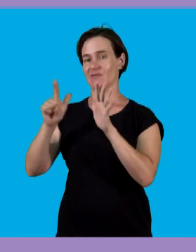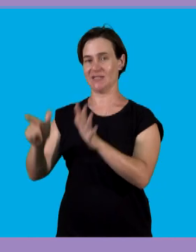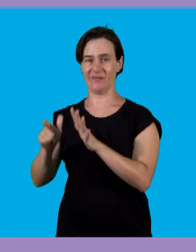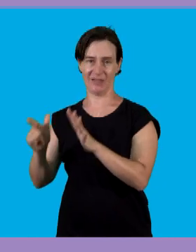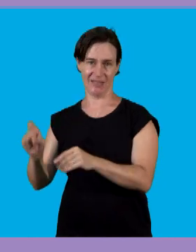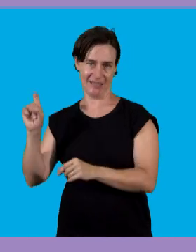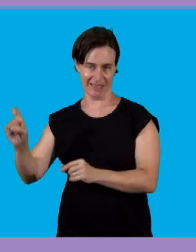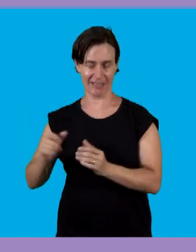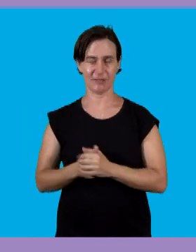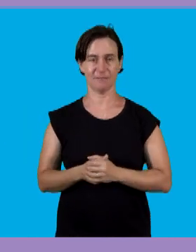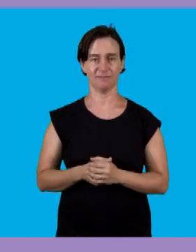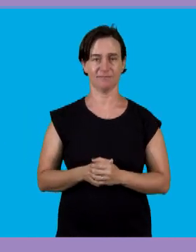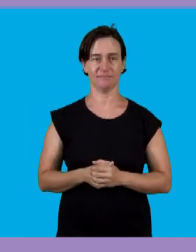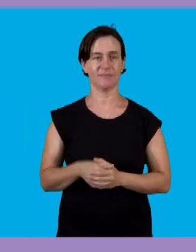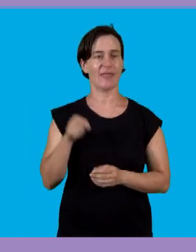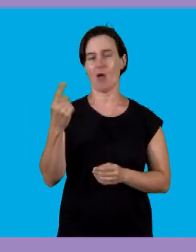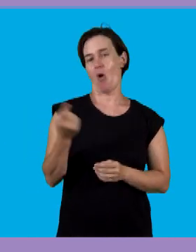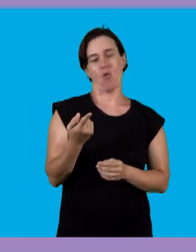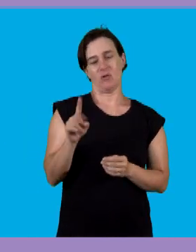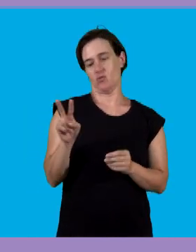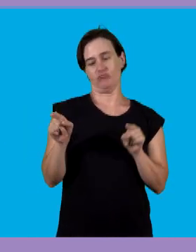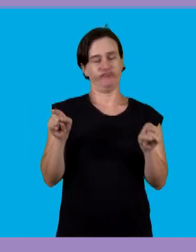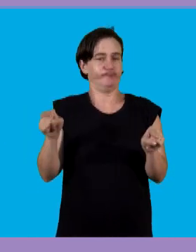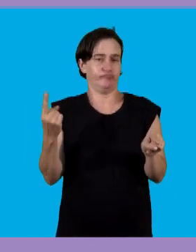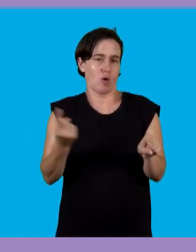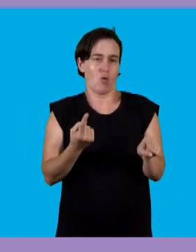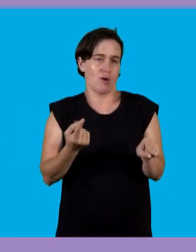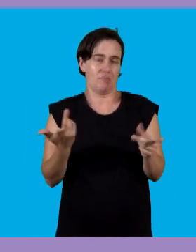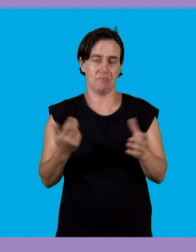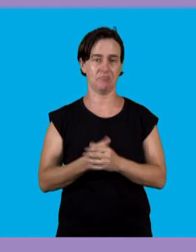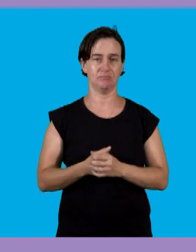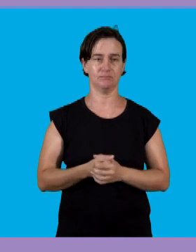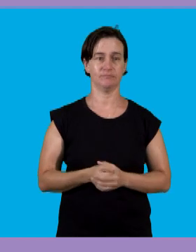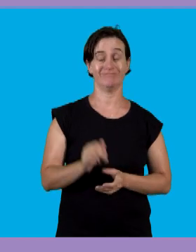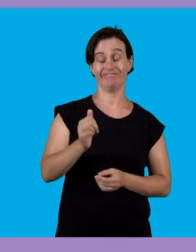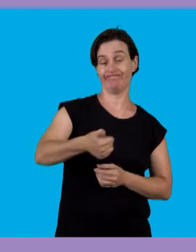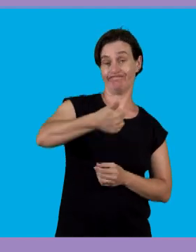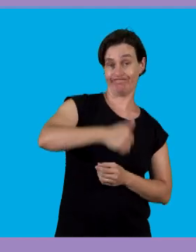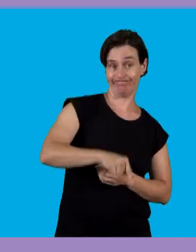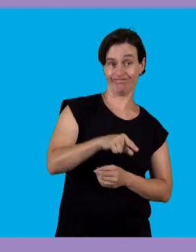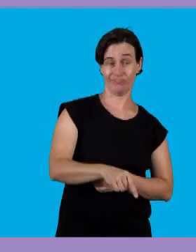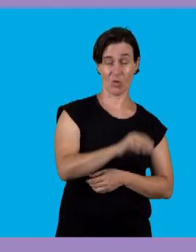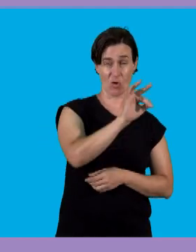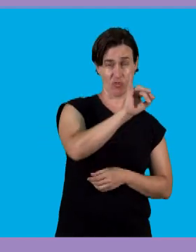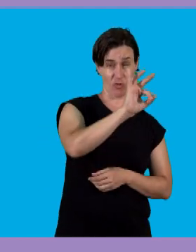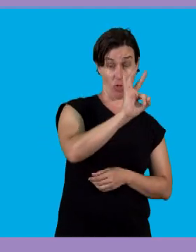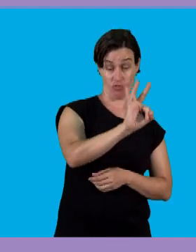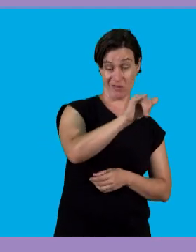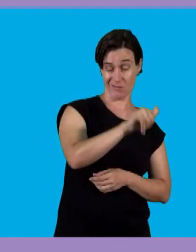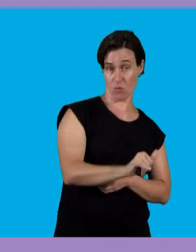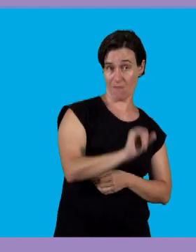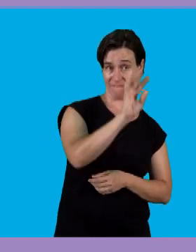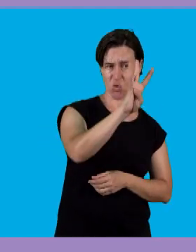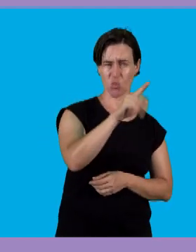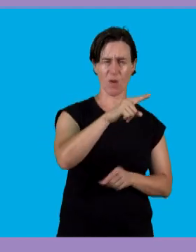negative 17x. And those are the only like terms in that expression. Then we have the 3y exponent